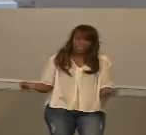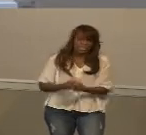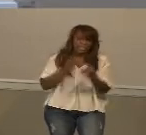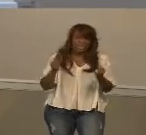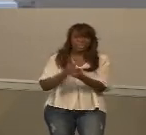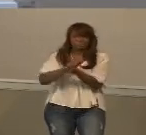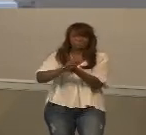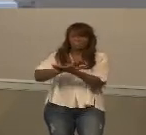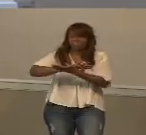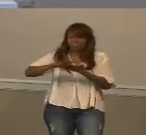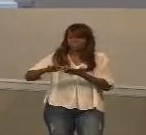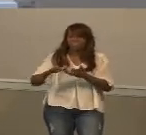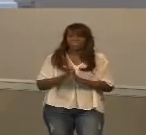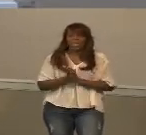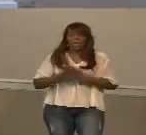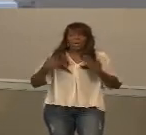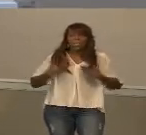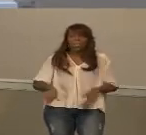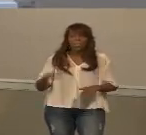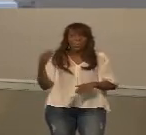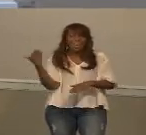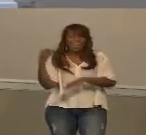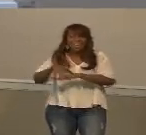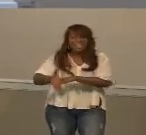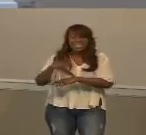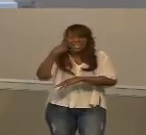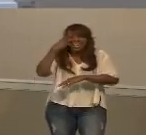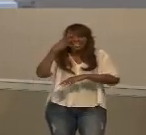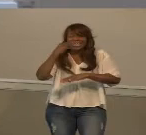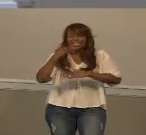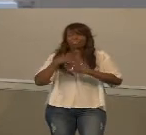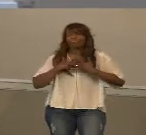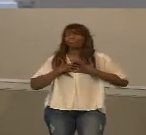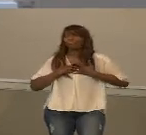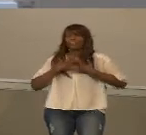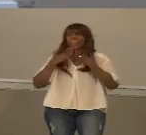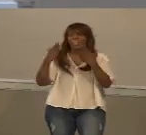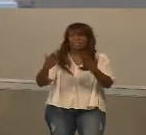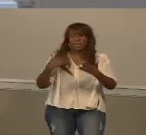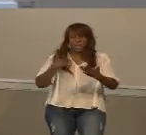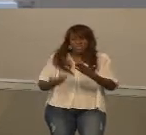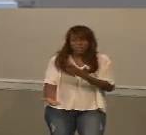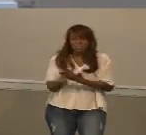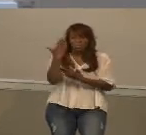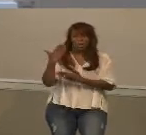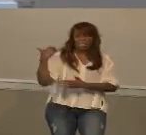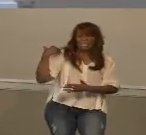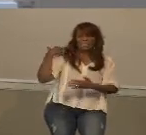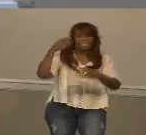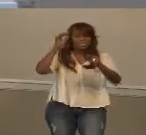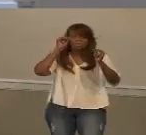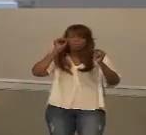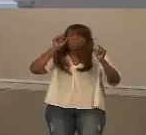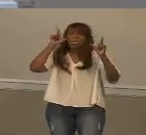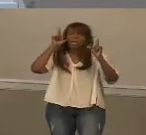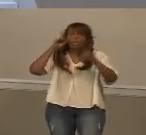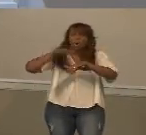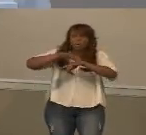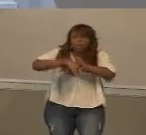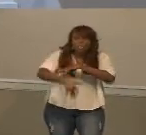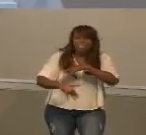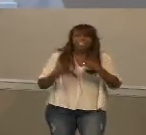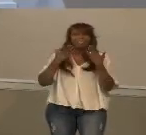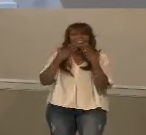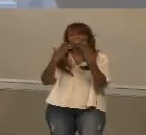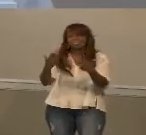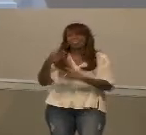you for last night's rest. And we thank you, oh God, for our early rising. Hallelujah. Hallelujah, God. We are so